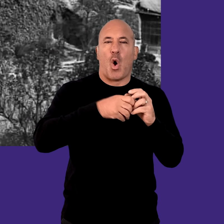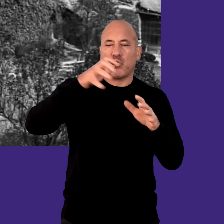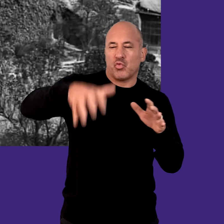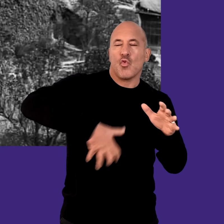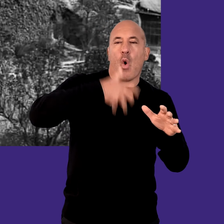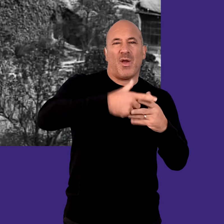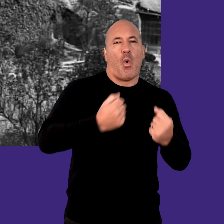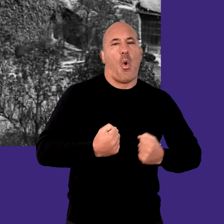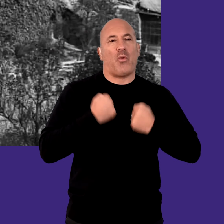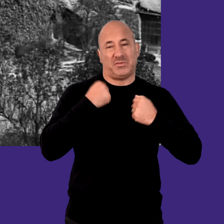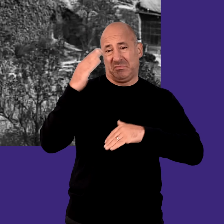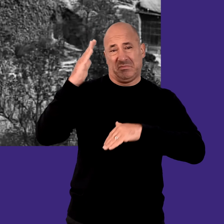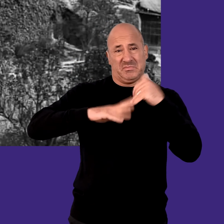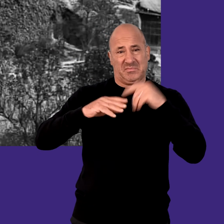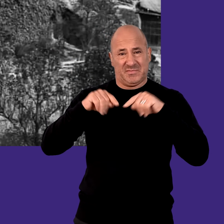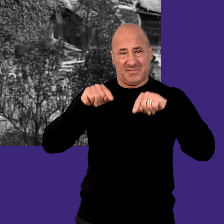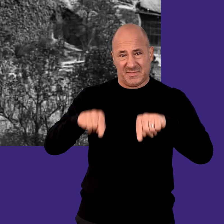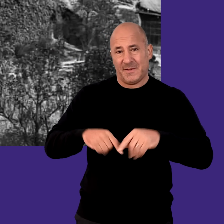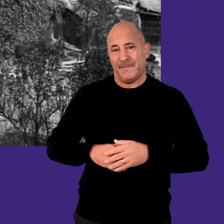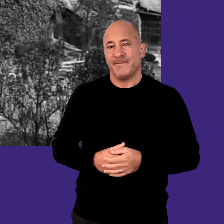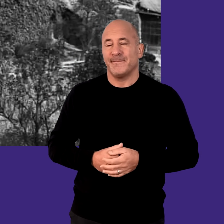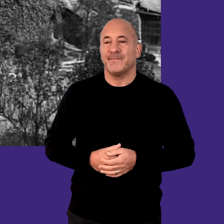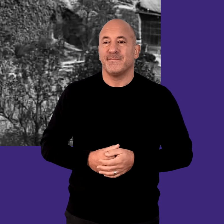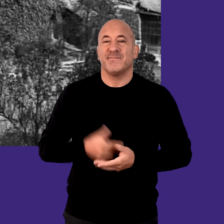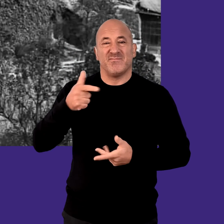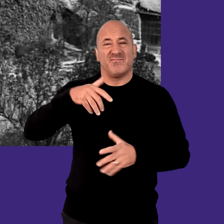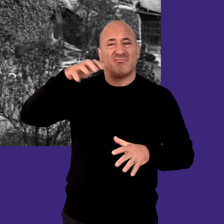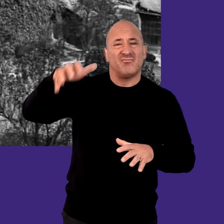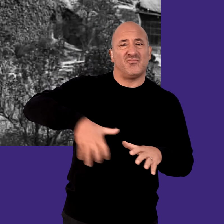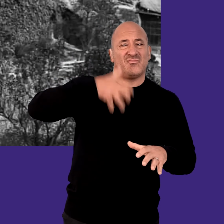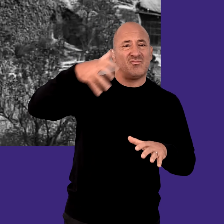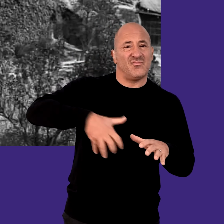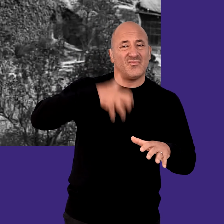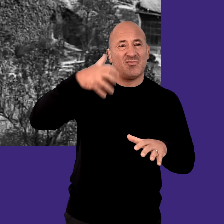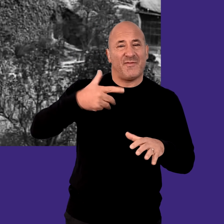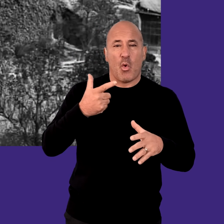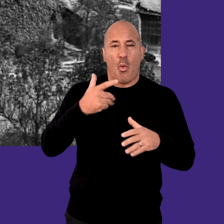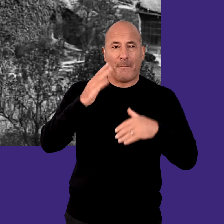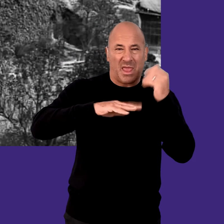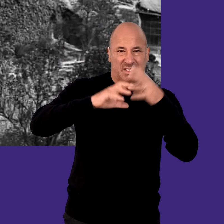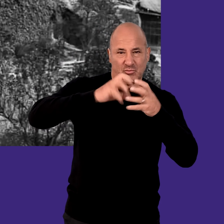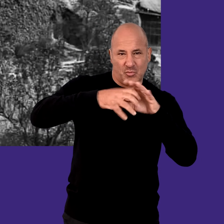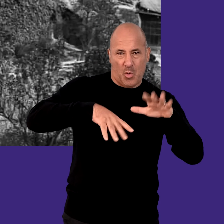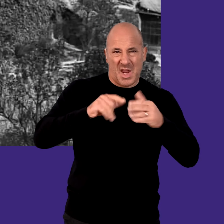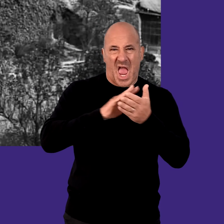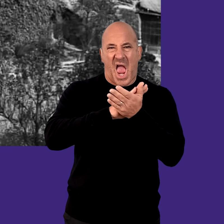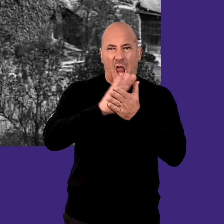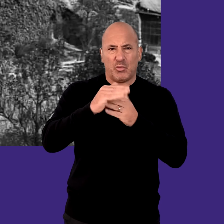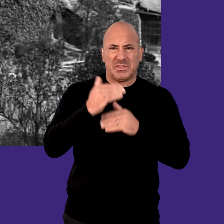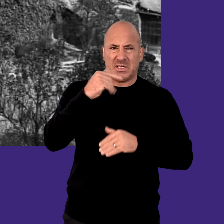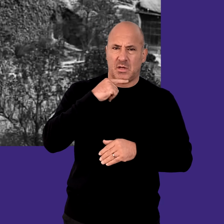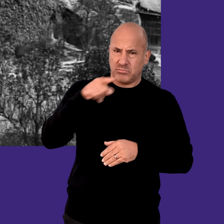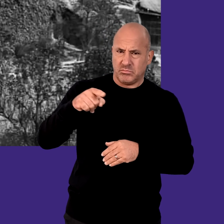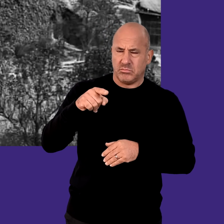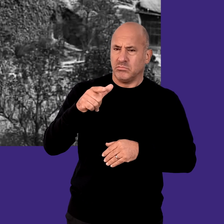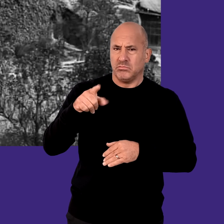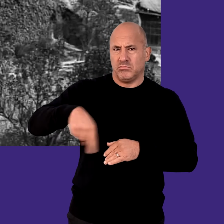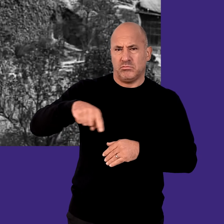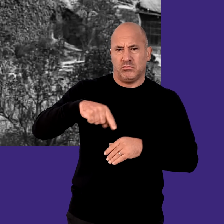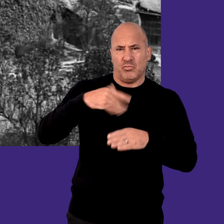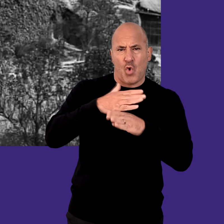Victorian businessman and sandstone quarry owner. When they were excavating the sandstone out to be used as